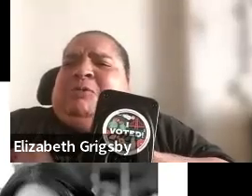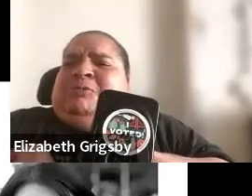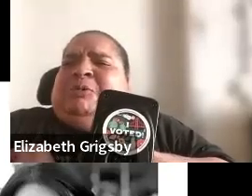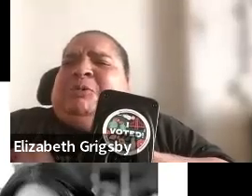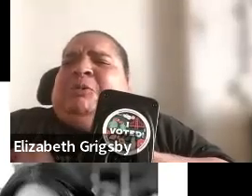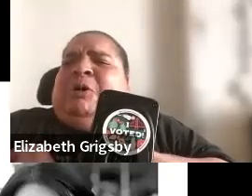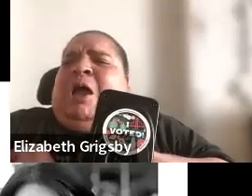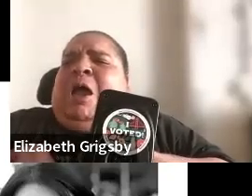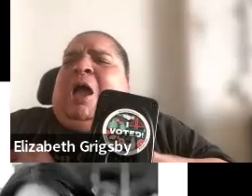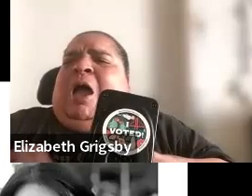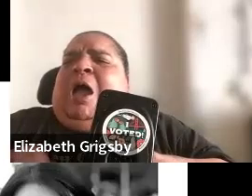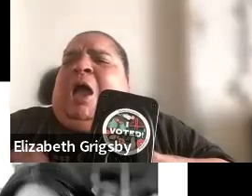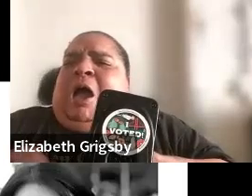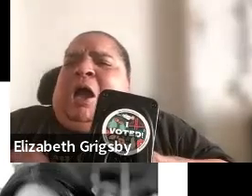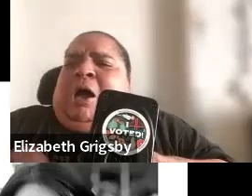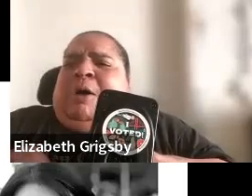I'm